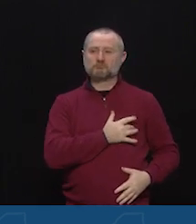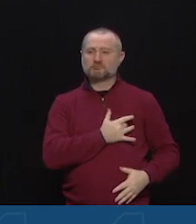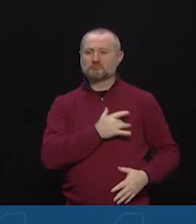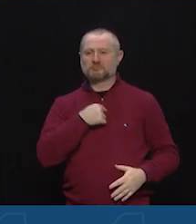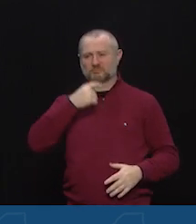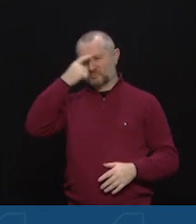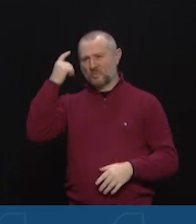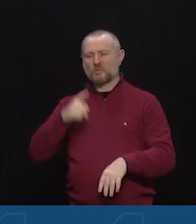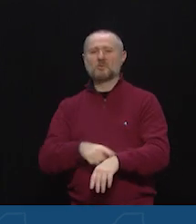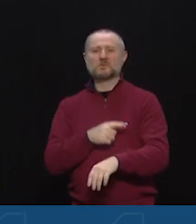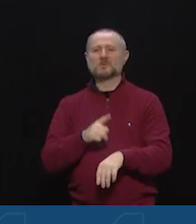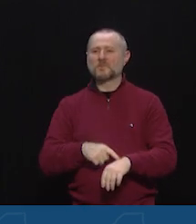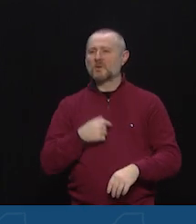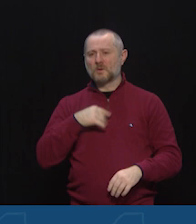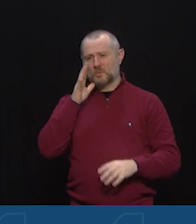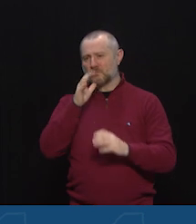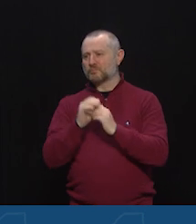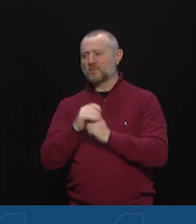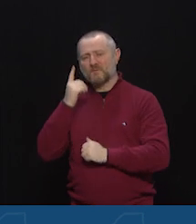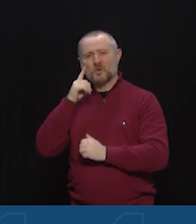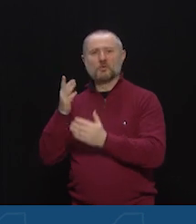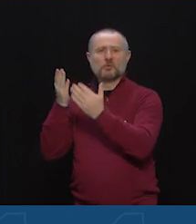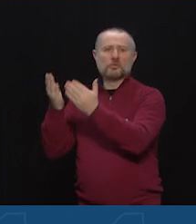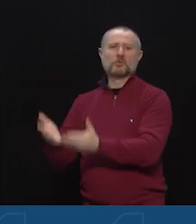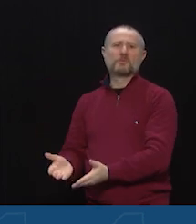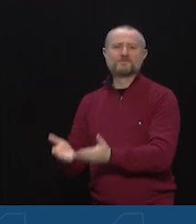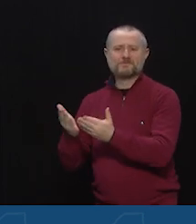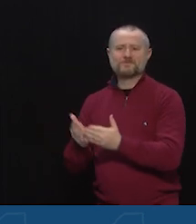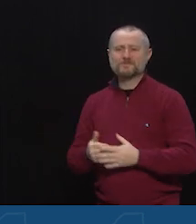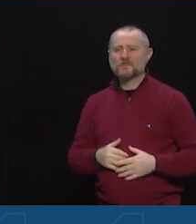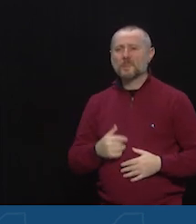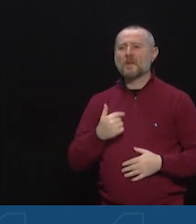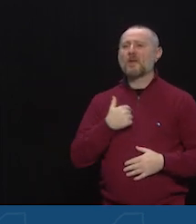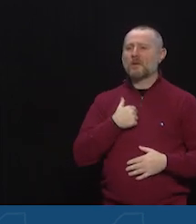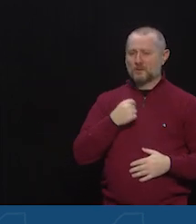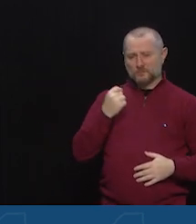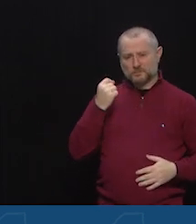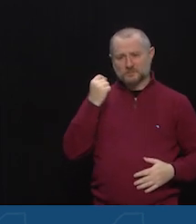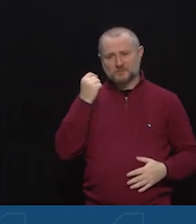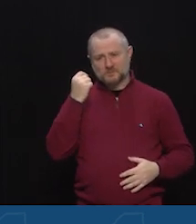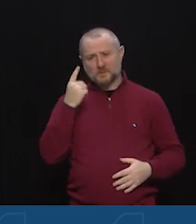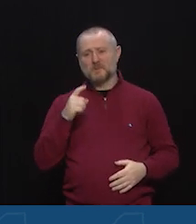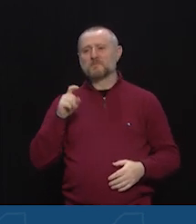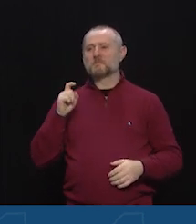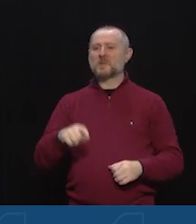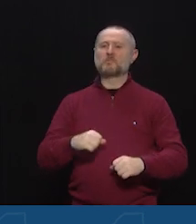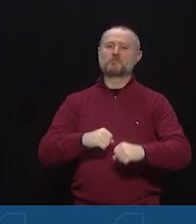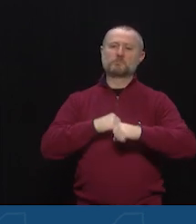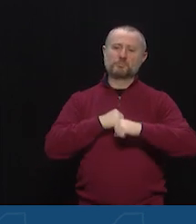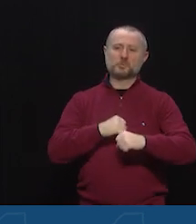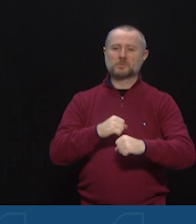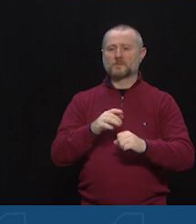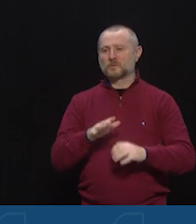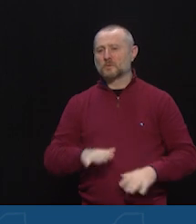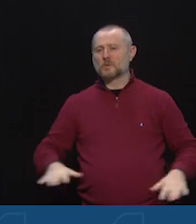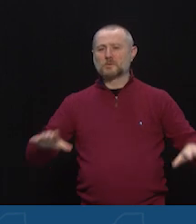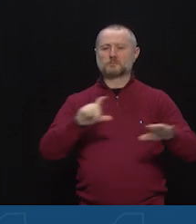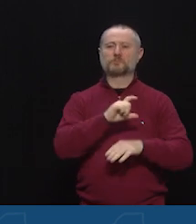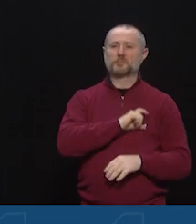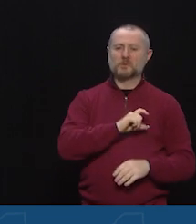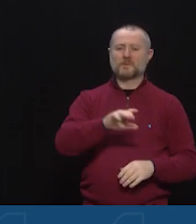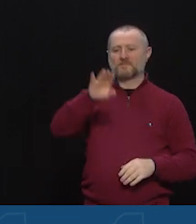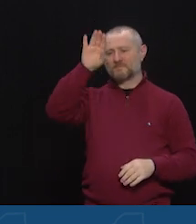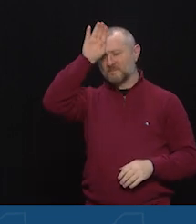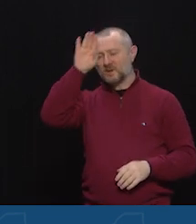keep her in our prayers. But I also understand we need to do more to protect public safety. We need alignment with